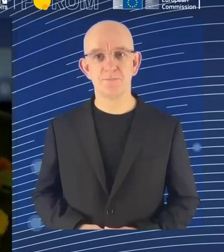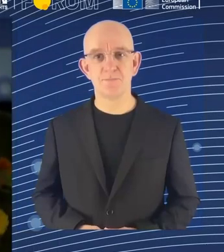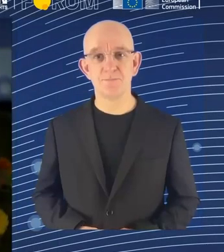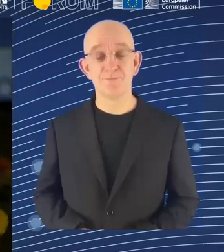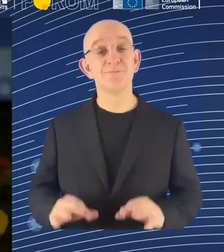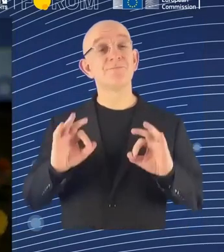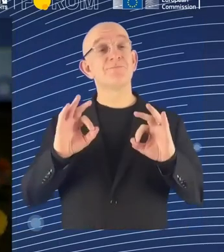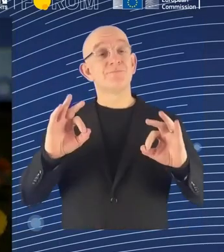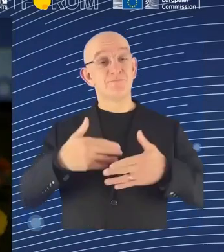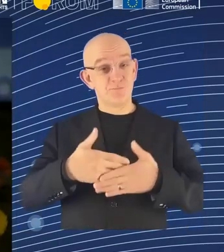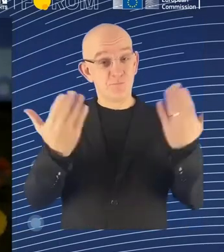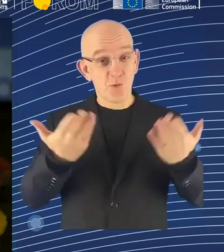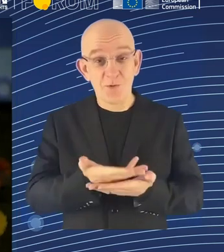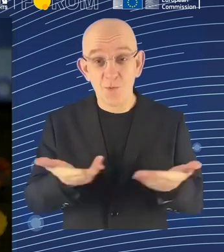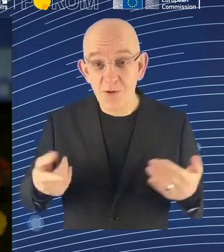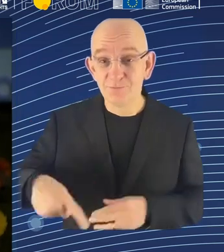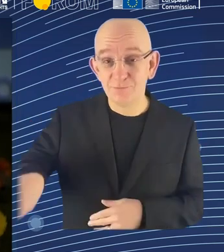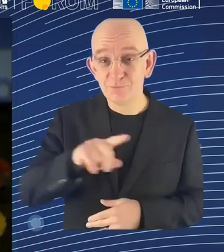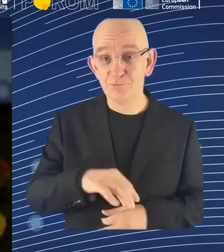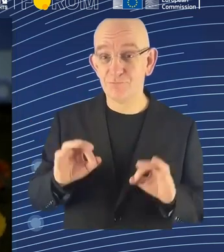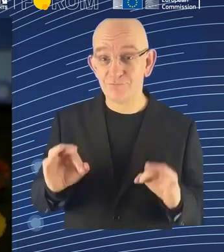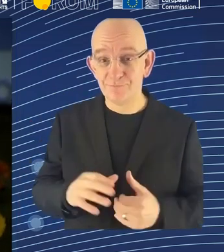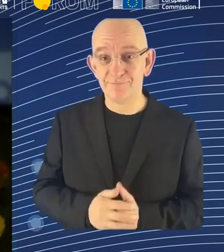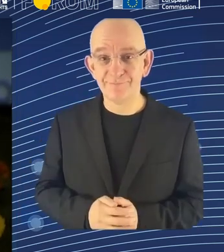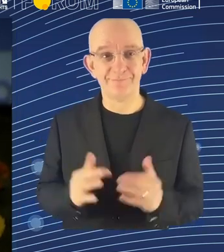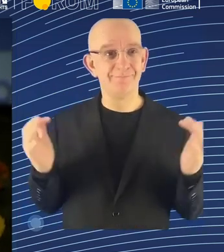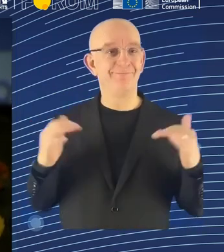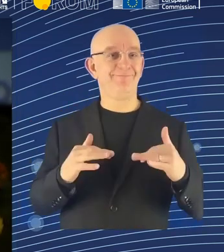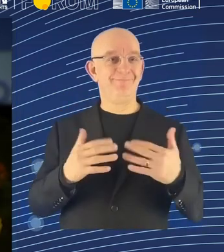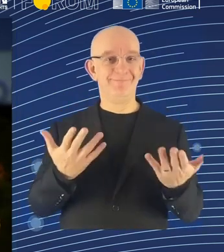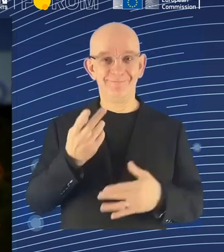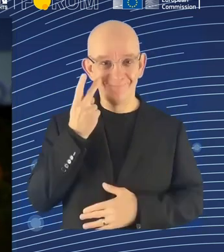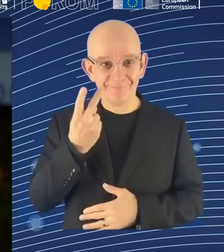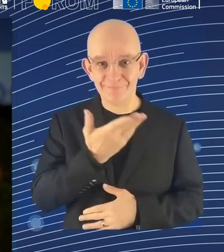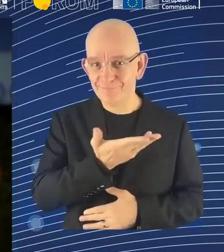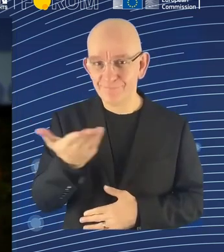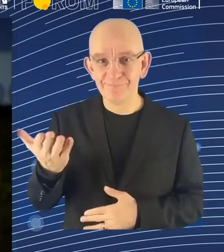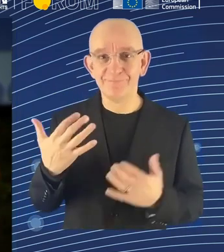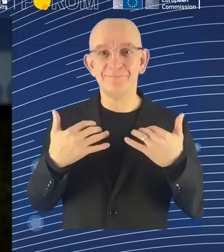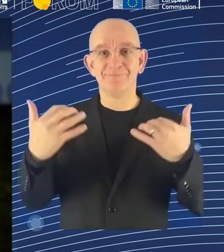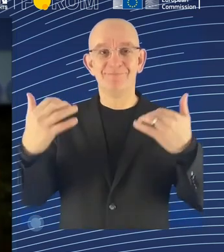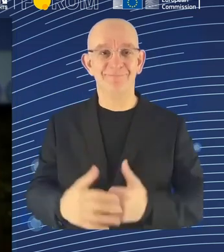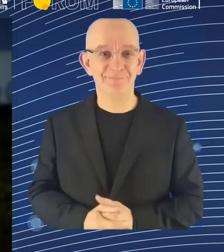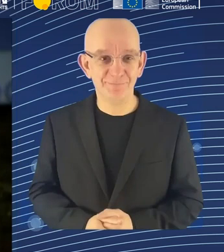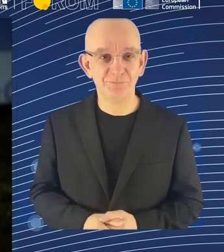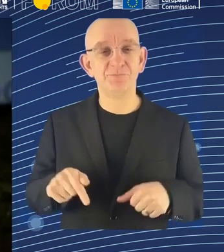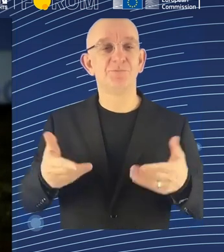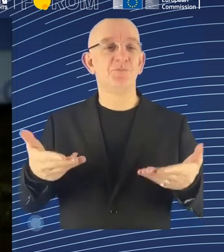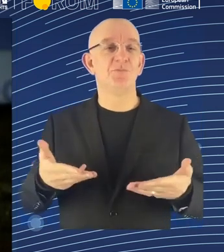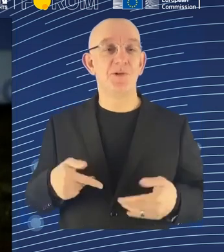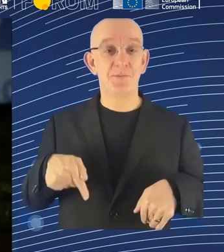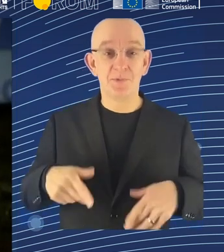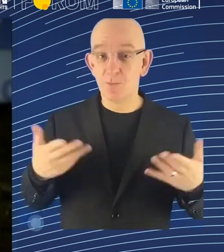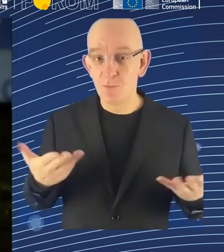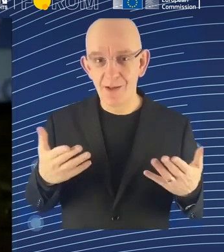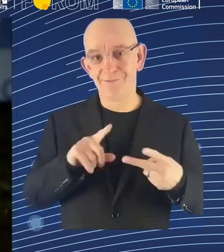Good morning, ladies and gentlemen, and welcome to the second day of the European Employment and Social Rights Forum. I welcome you here on site